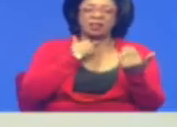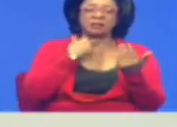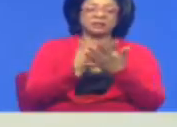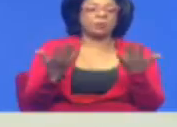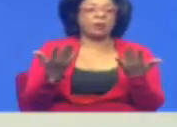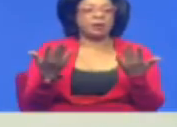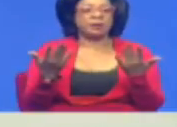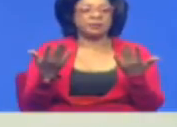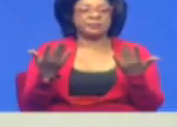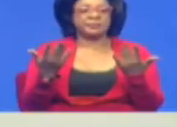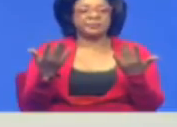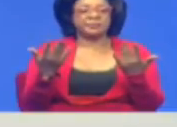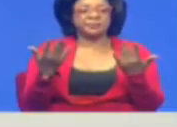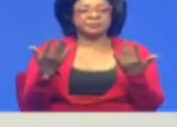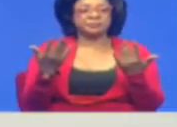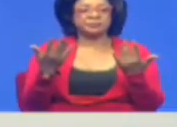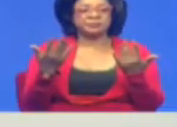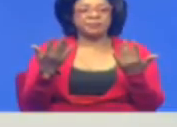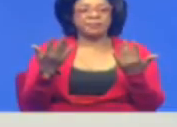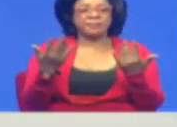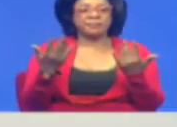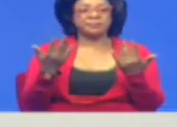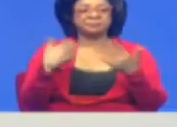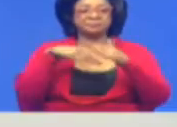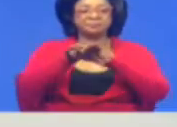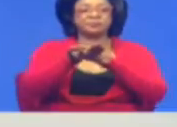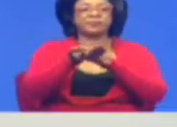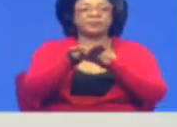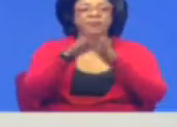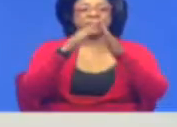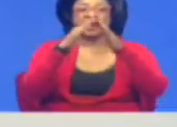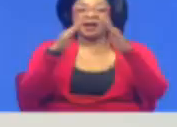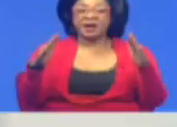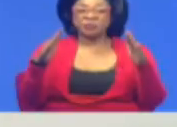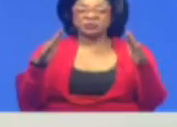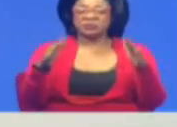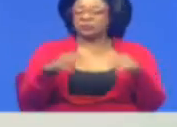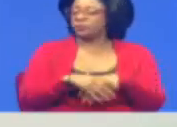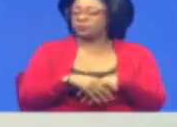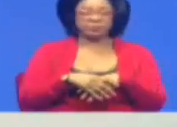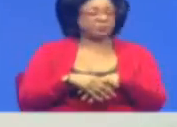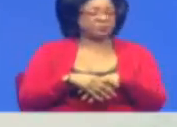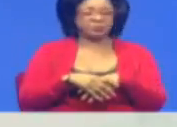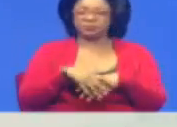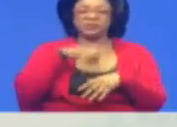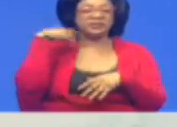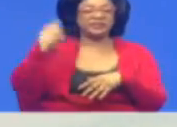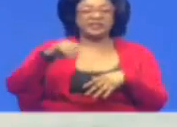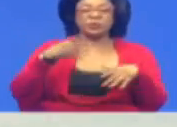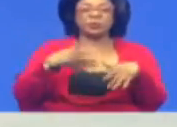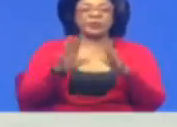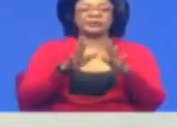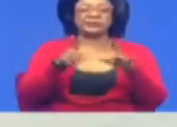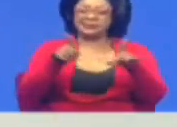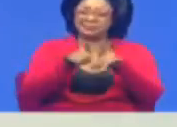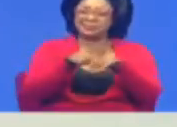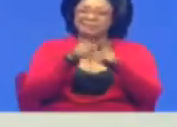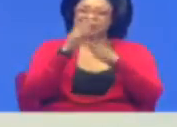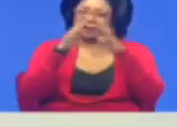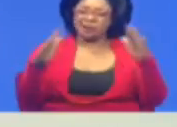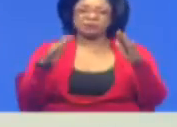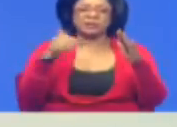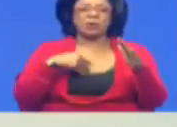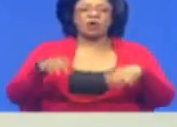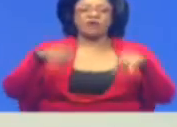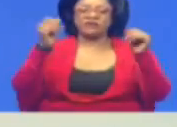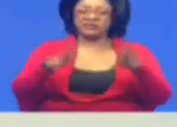and they moved in. The house was in a sorry state, because in the same house our officers